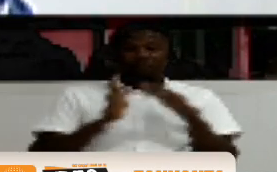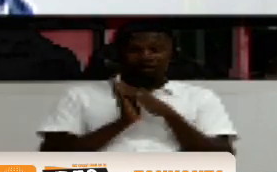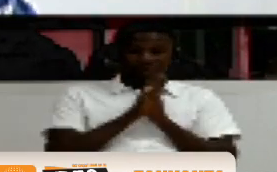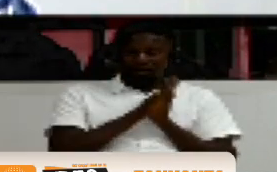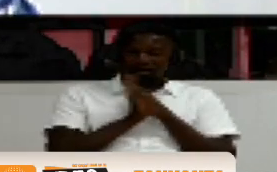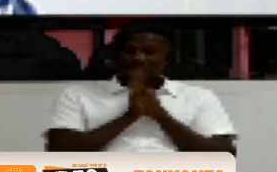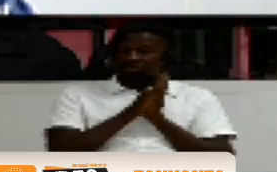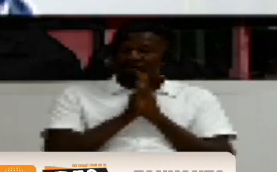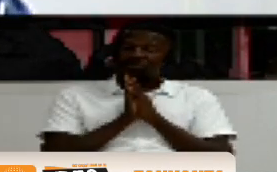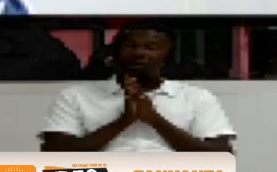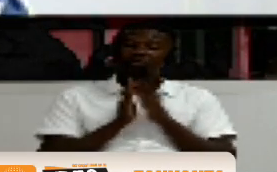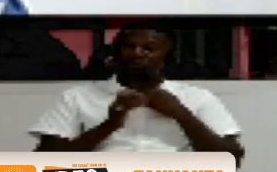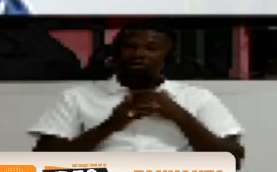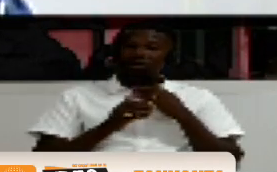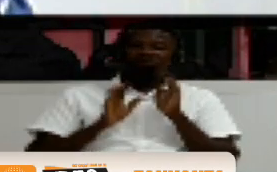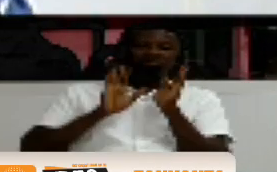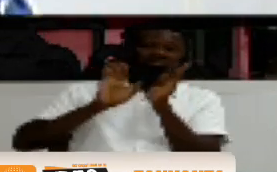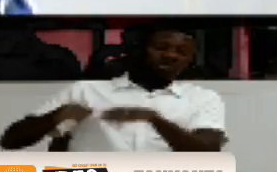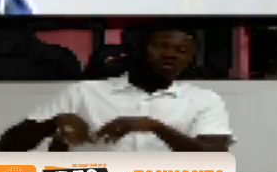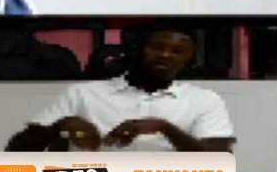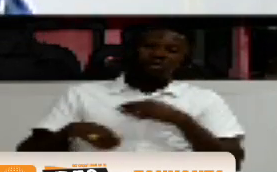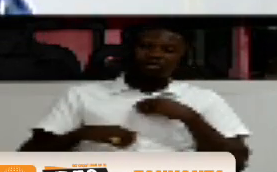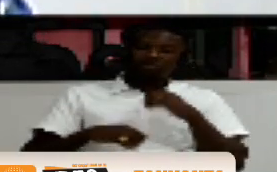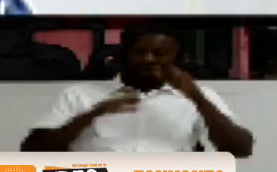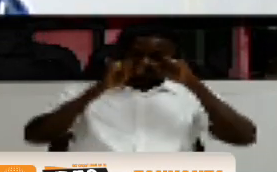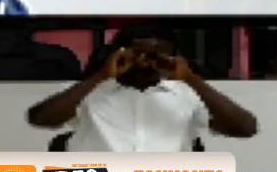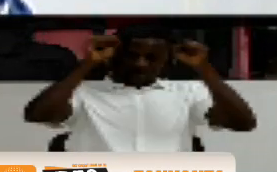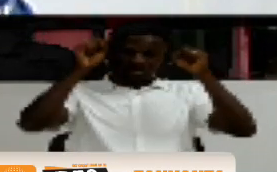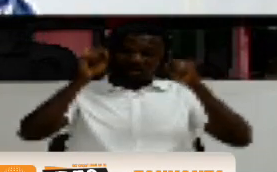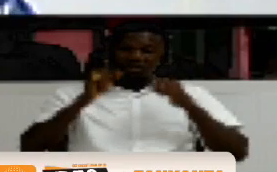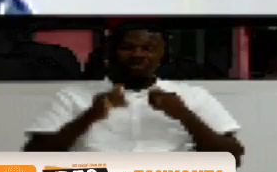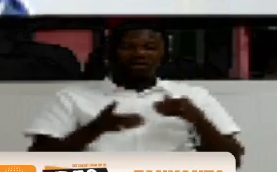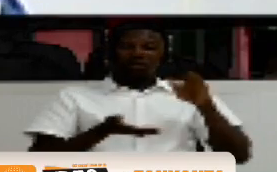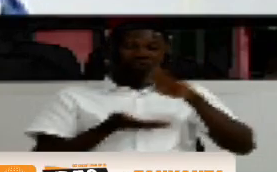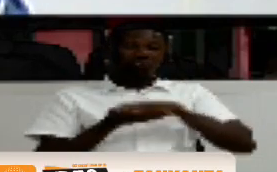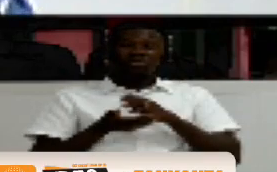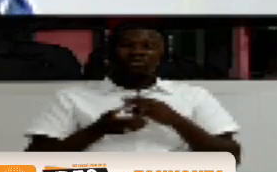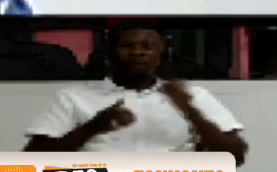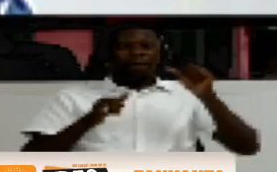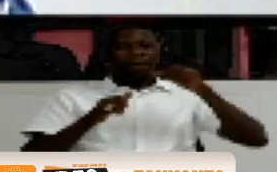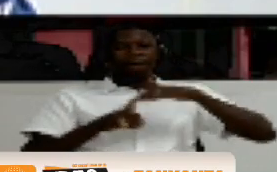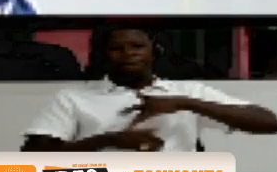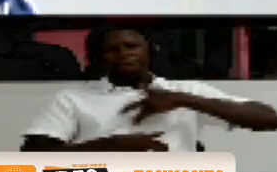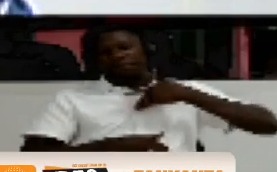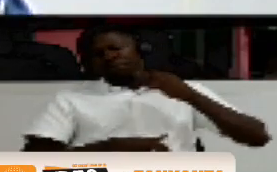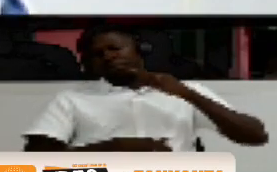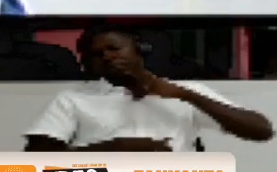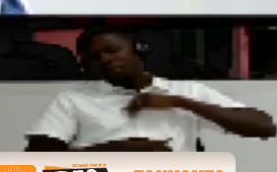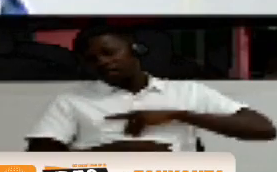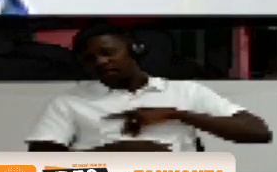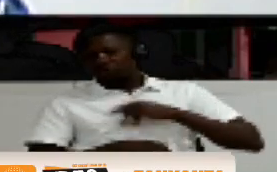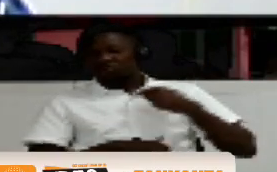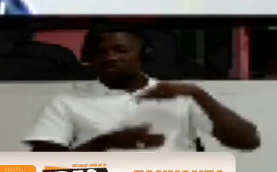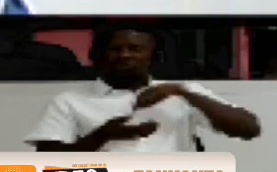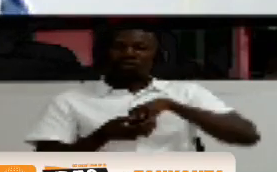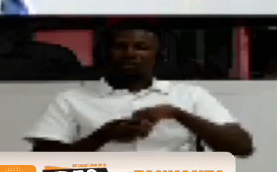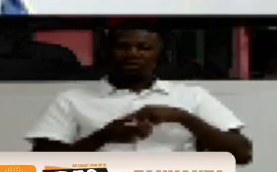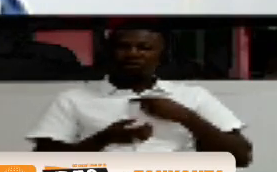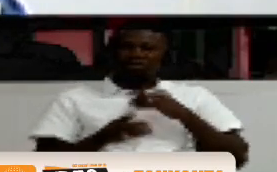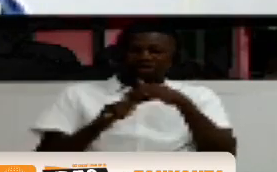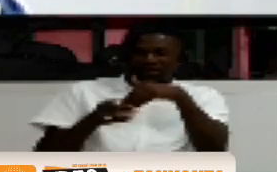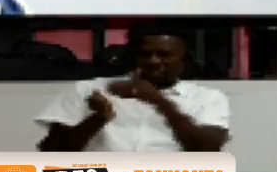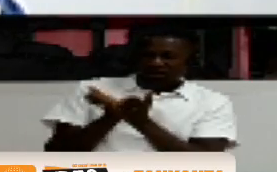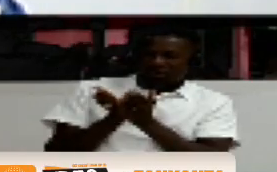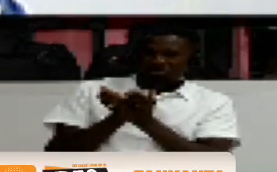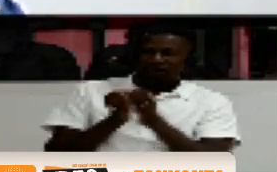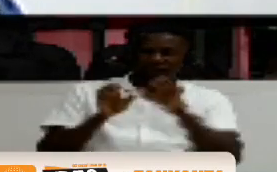were abandoned by our government that unleashed that pain on us, and by a section of society